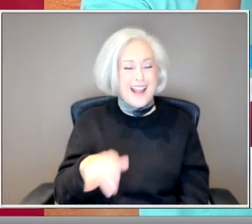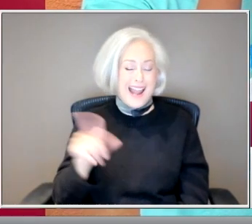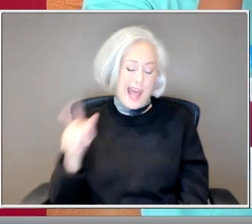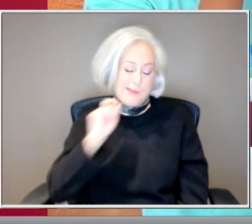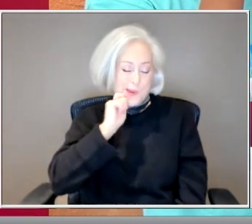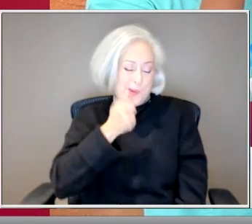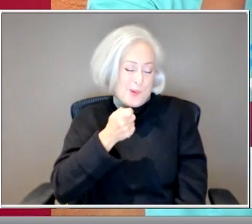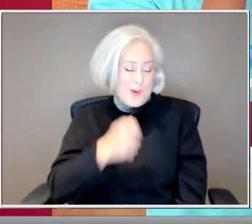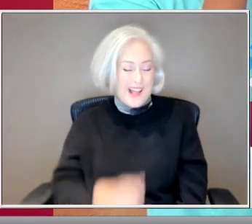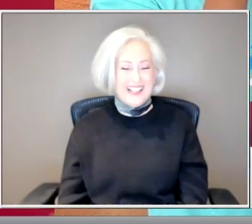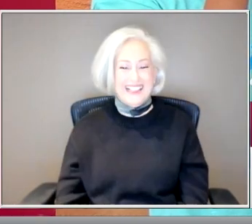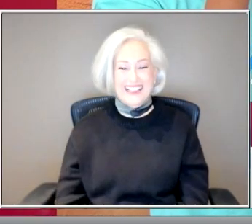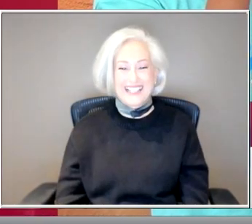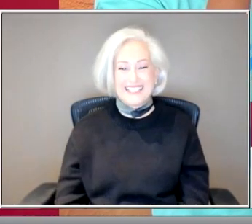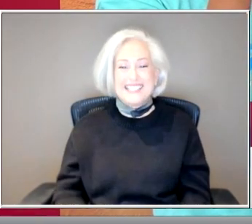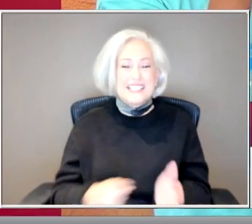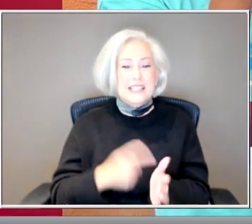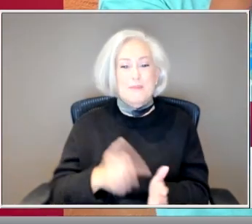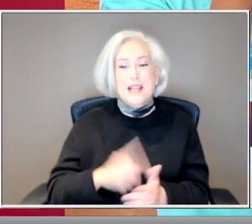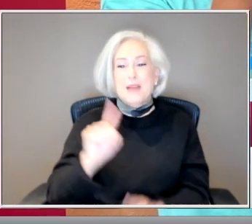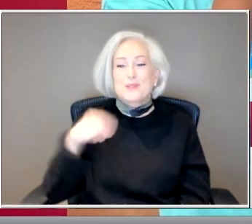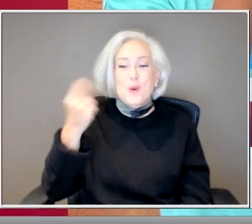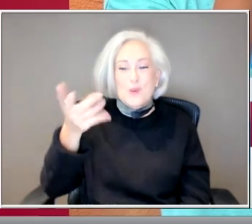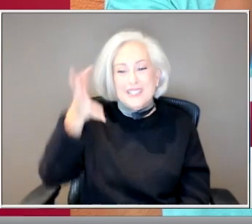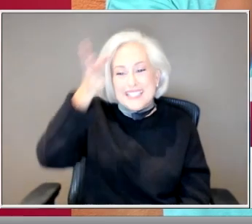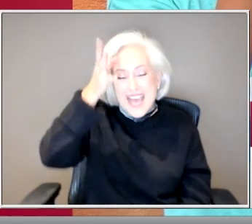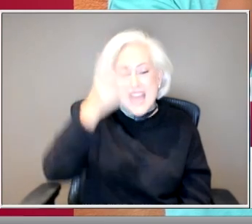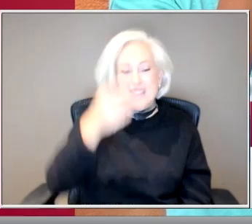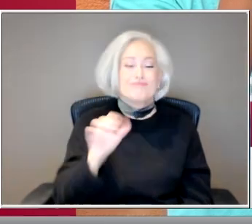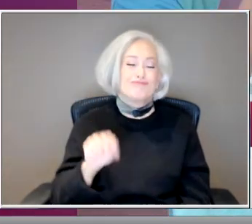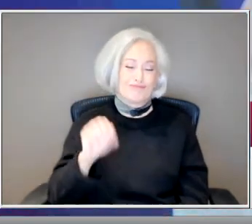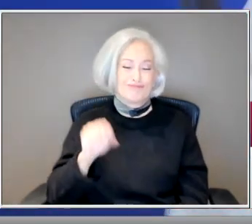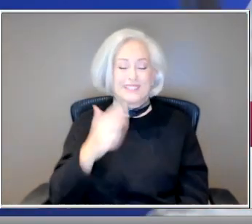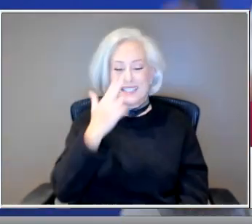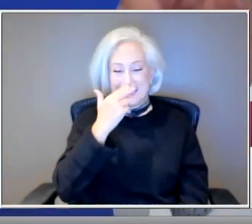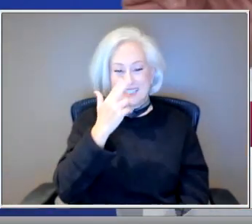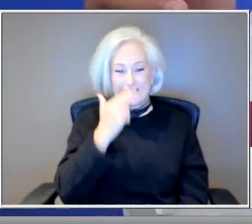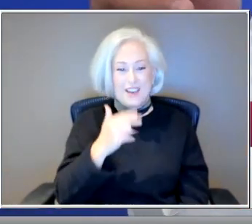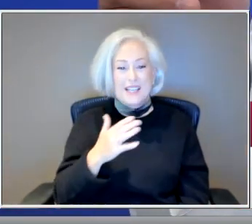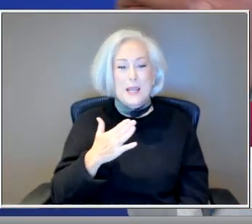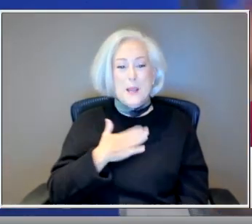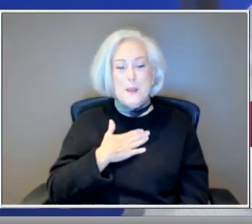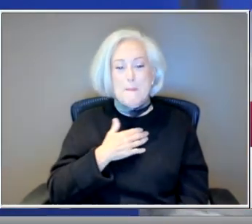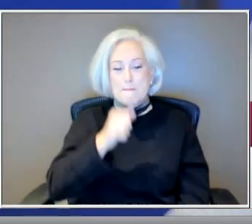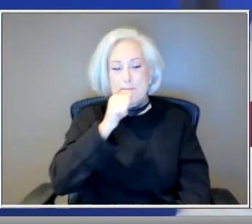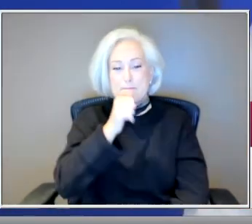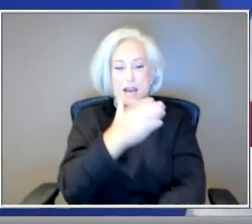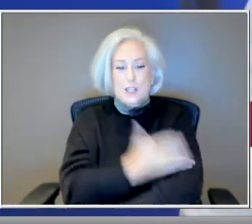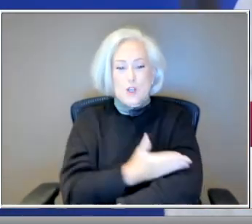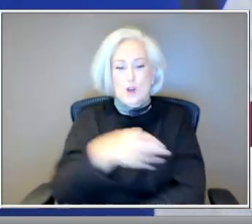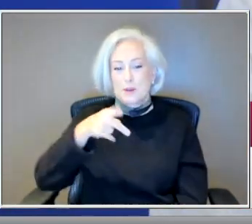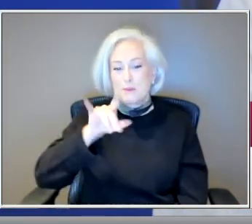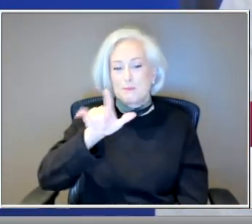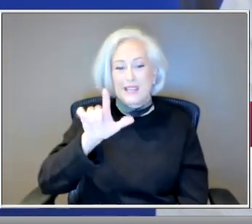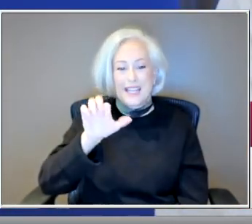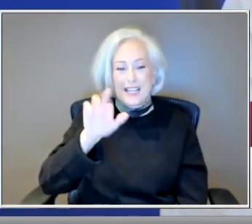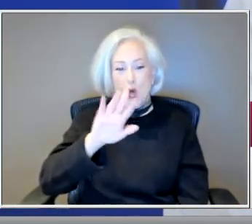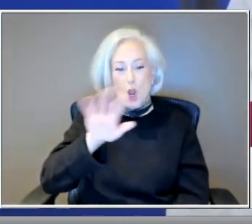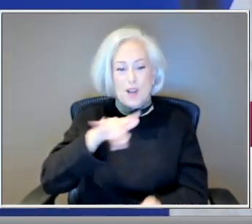sure you're just dad. Yeah, it's funny. There for a little bit. My daughter, who's Pilar, she's kind of in the middle there. The